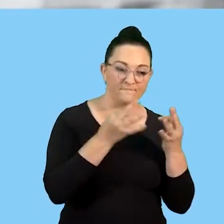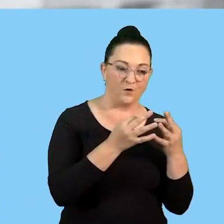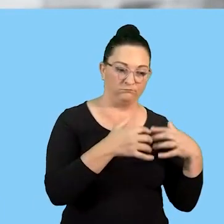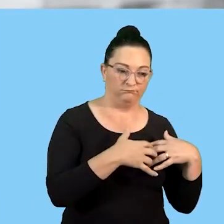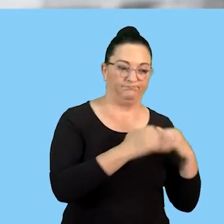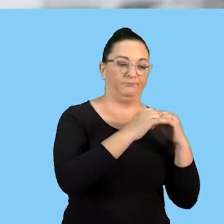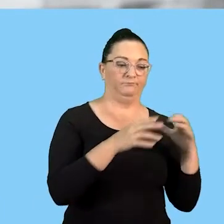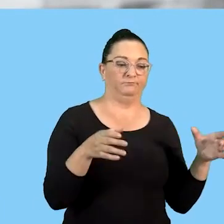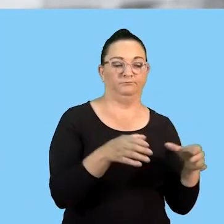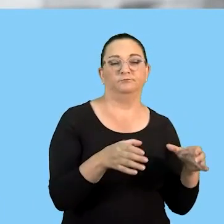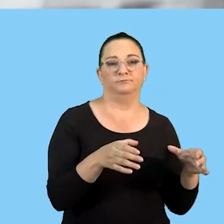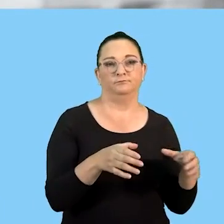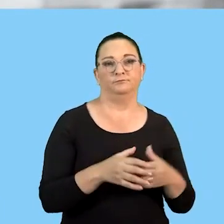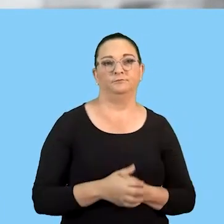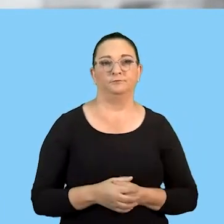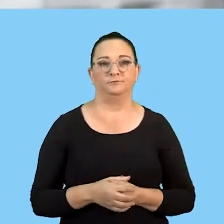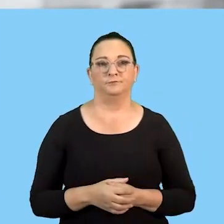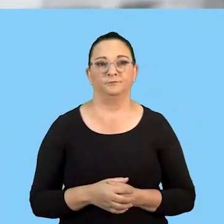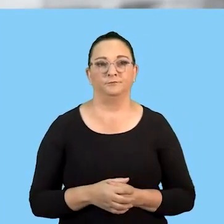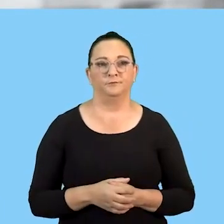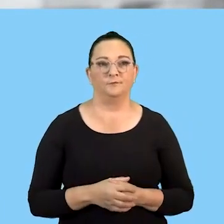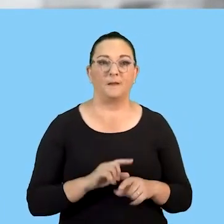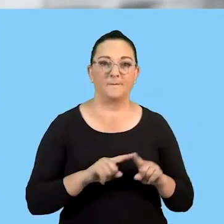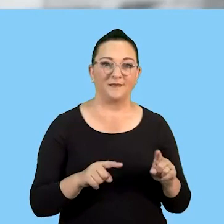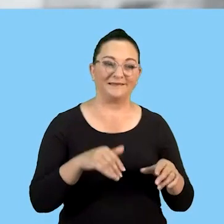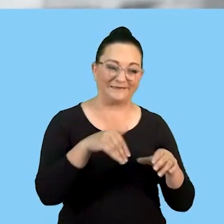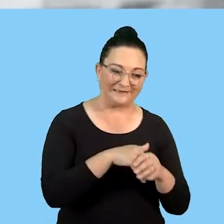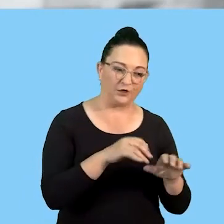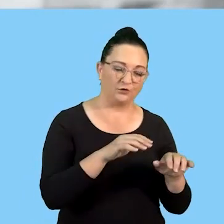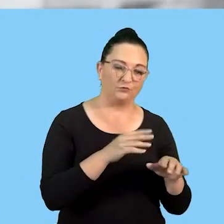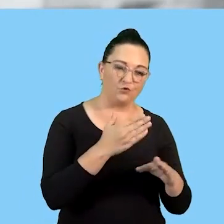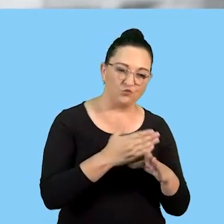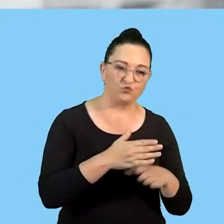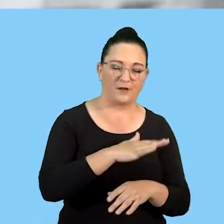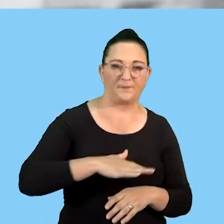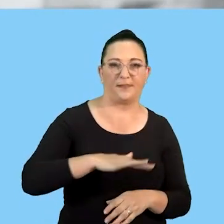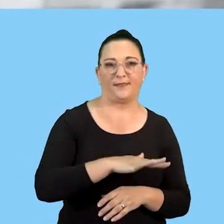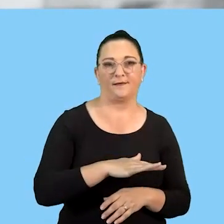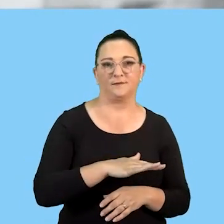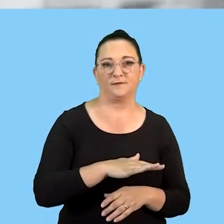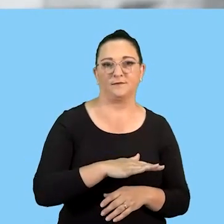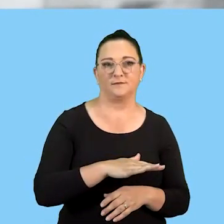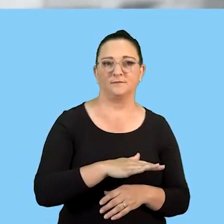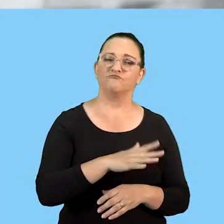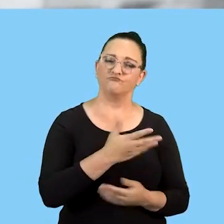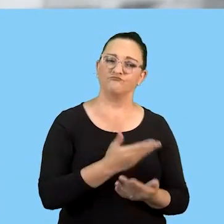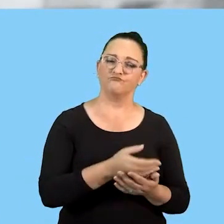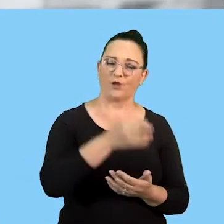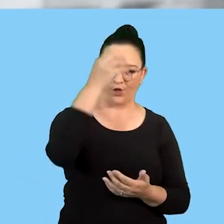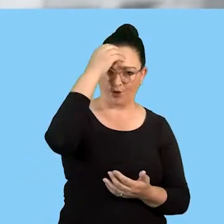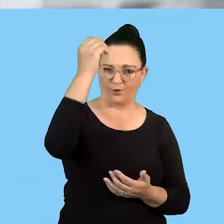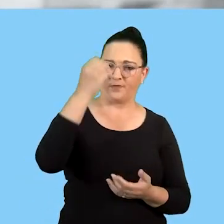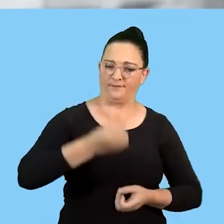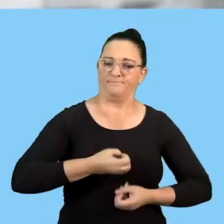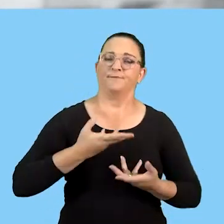were introduced. As mentioned, it consists of employees in a workplace to allow the employees to also voice out their opinions,